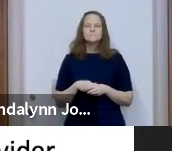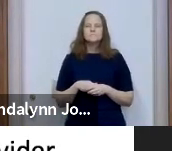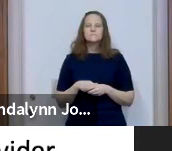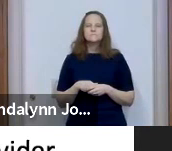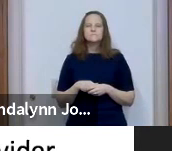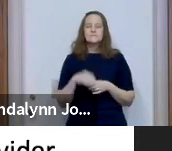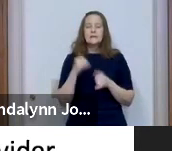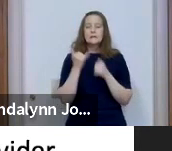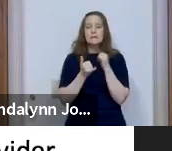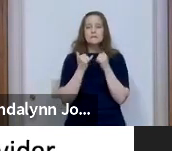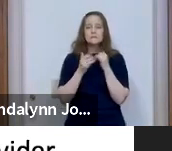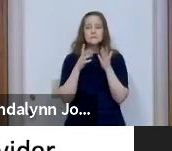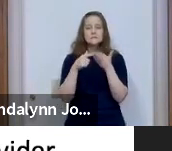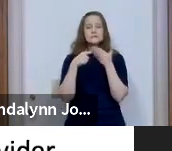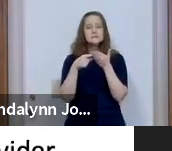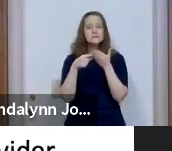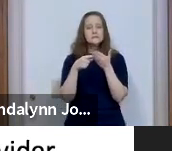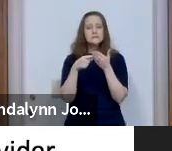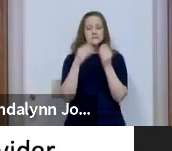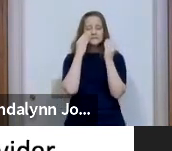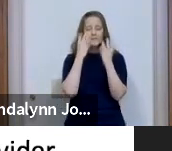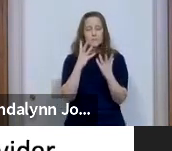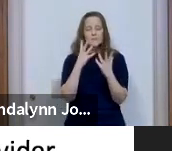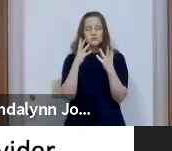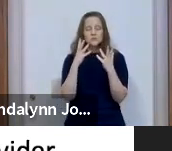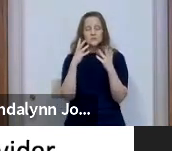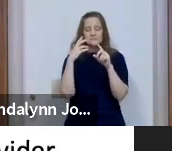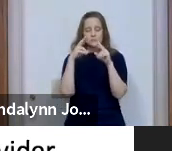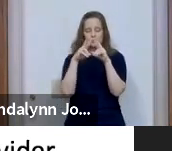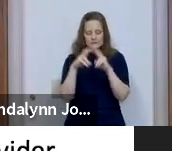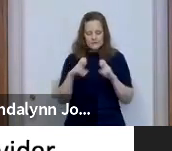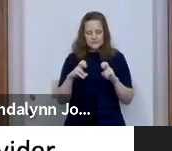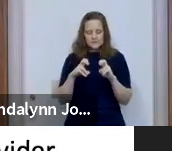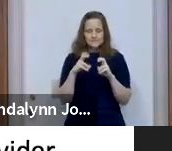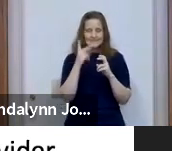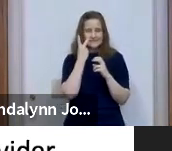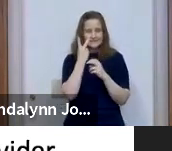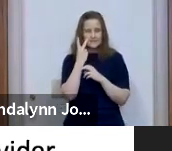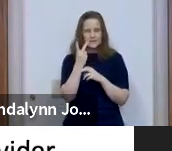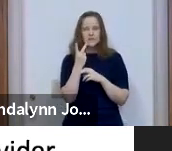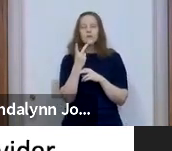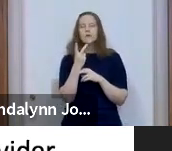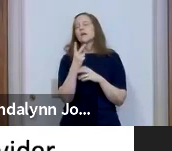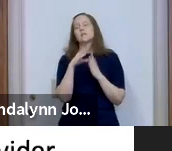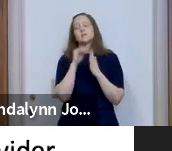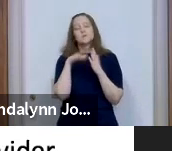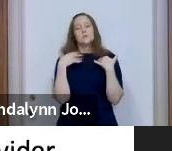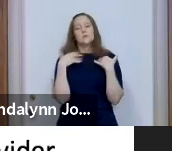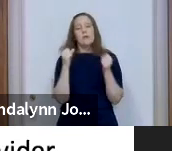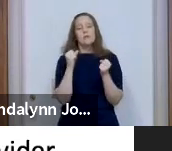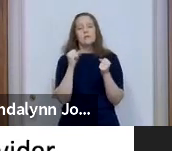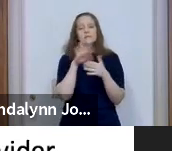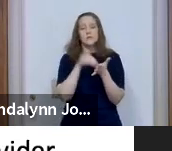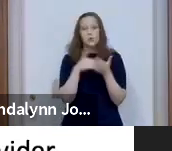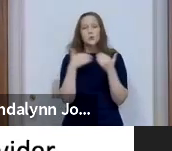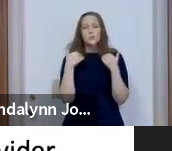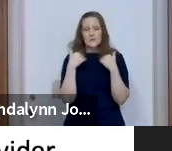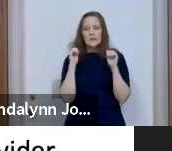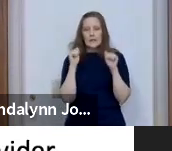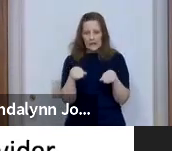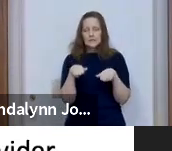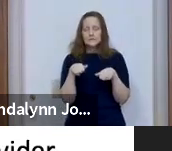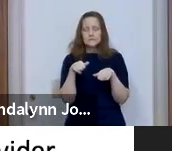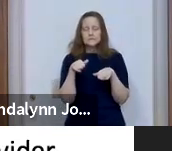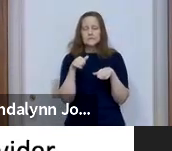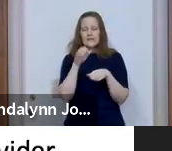Lastly, I'd like to talk a little bit about information about testing. At the Student Health and Wellness Center, we do have the capability to do rapid